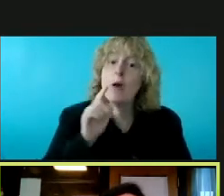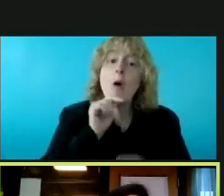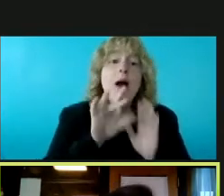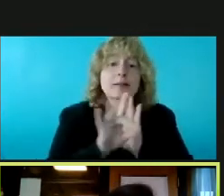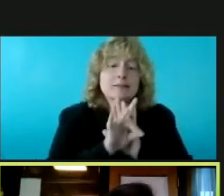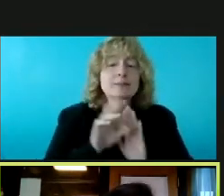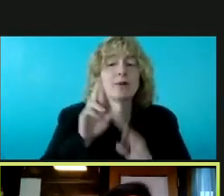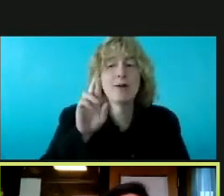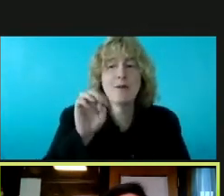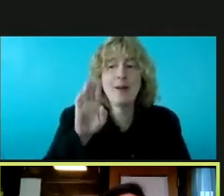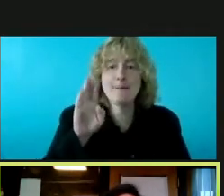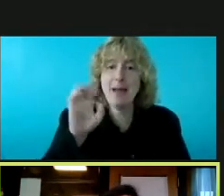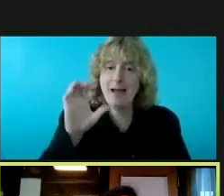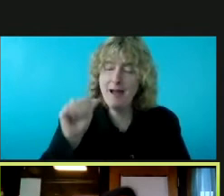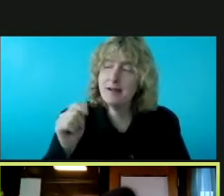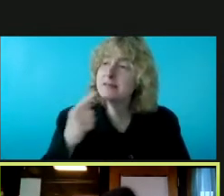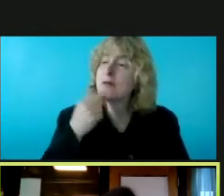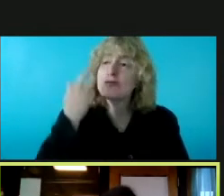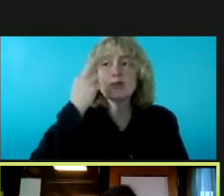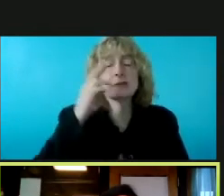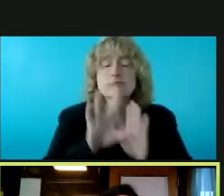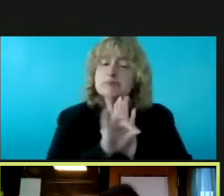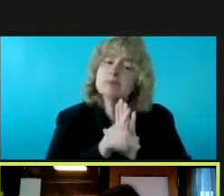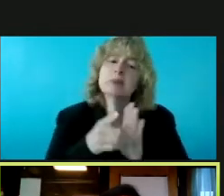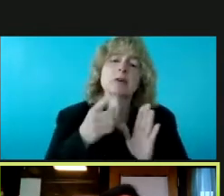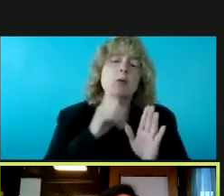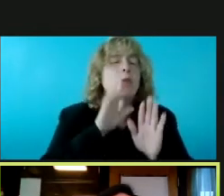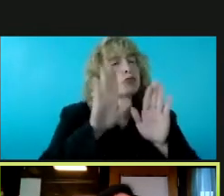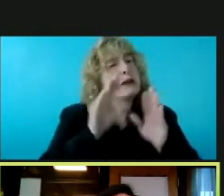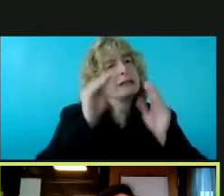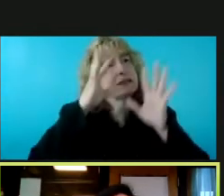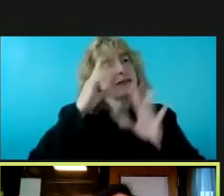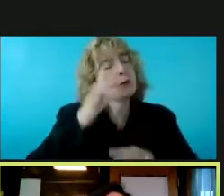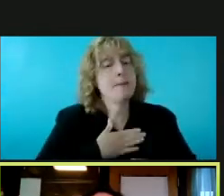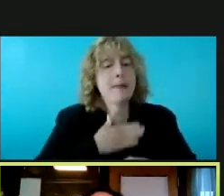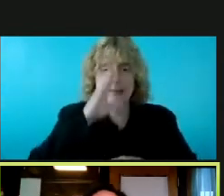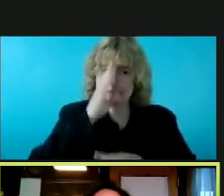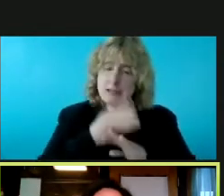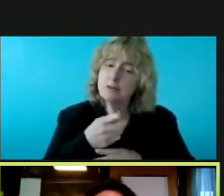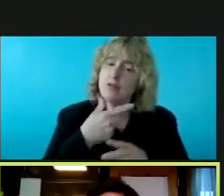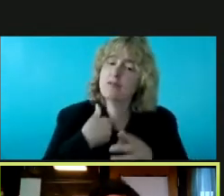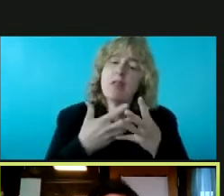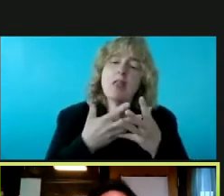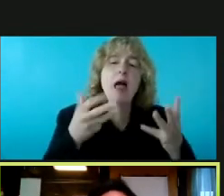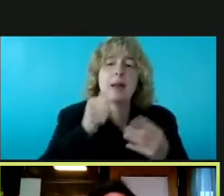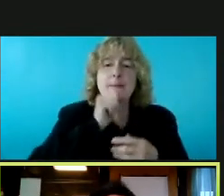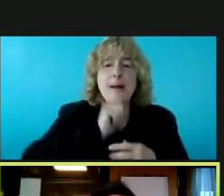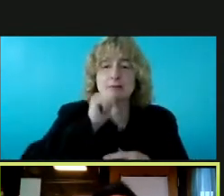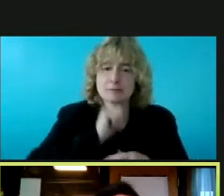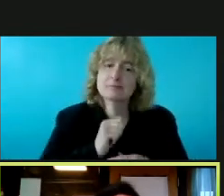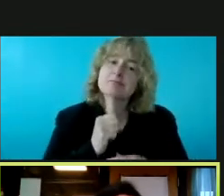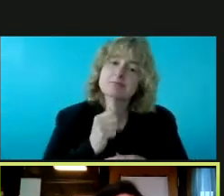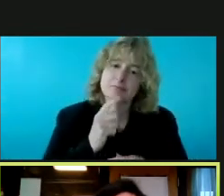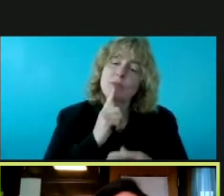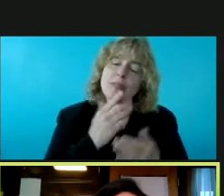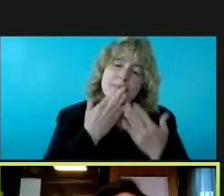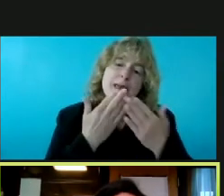for my son and she has a lot of patience. So shout out to Ms. Perkins. Thank you for all that you